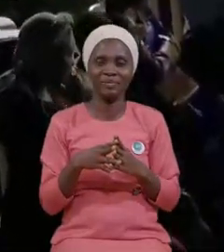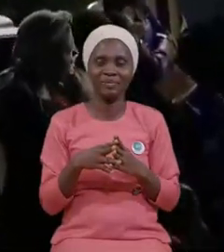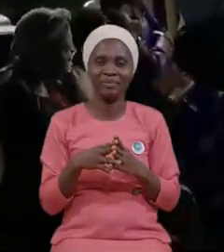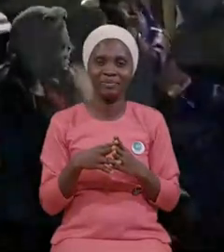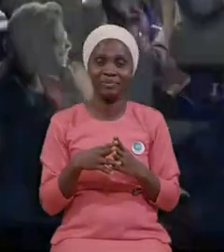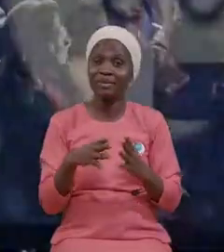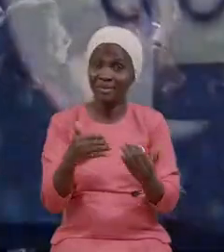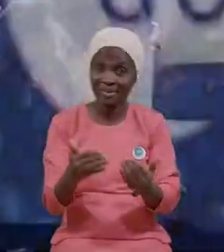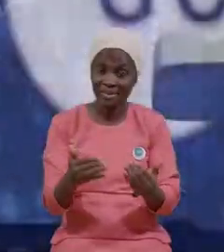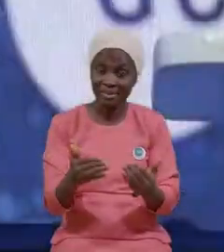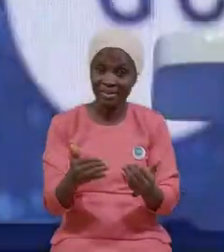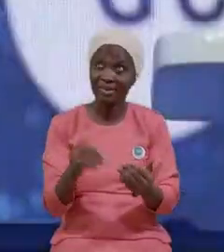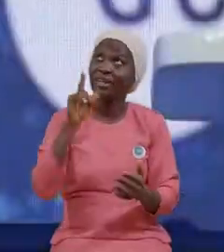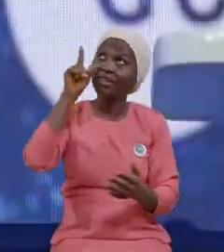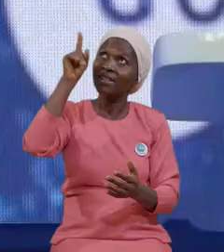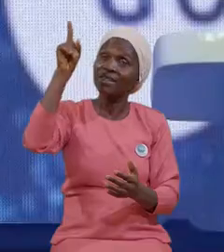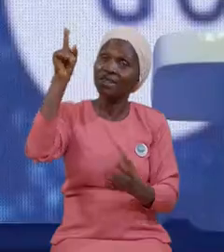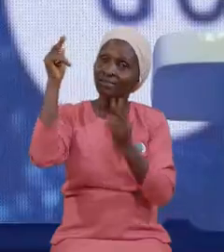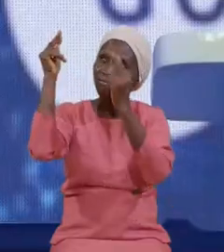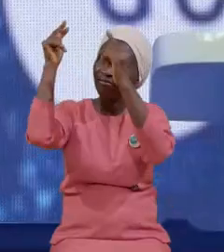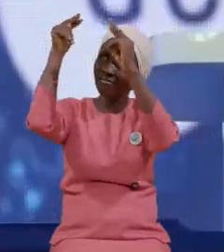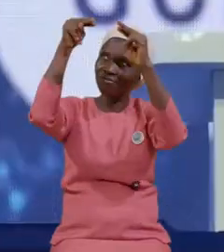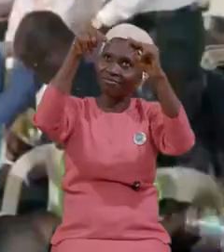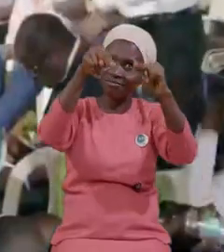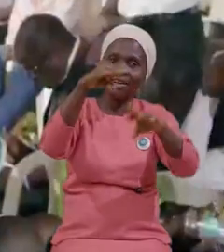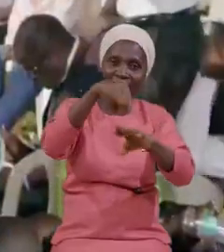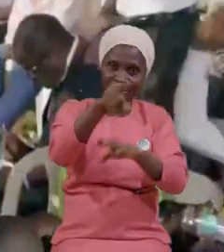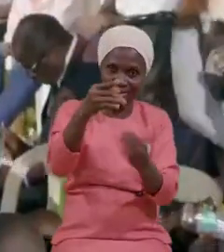Now he's looking at your direction.